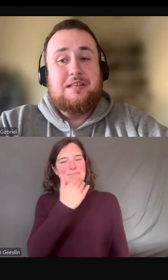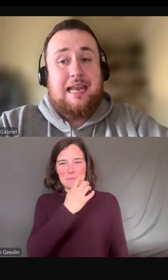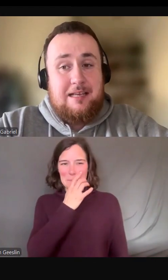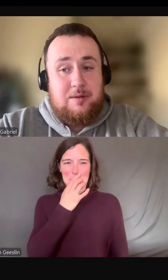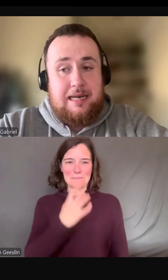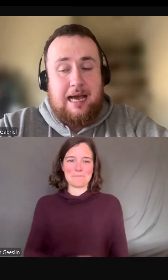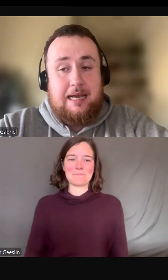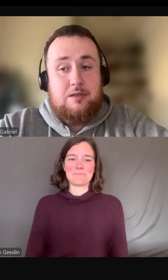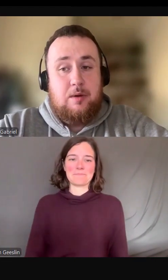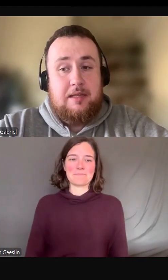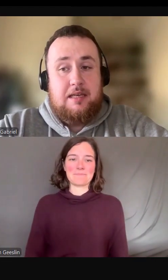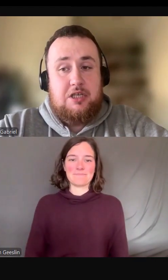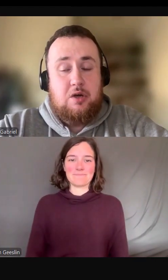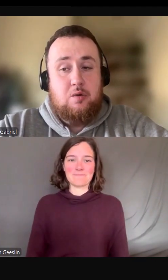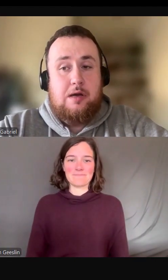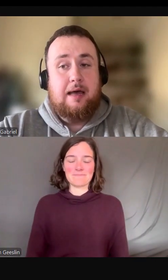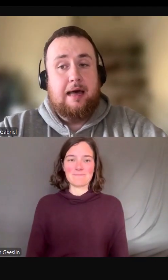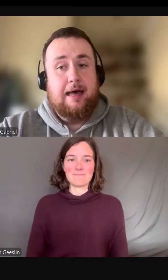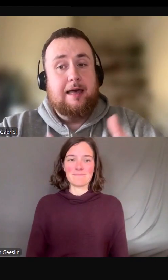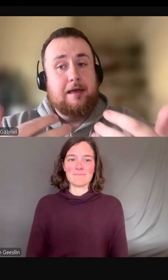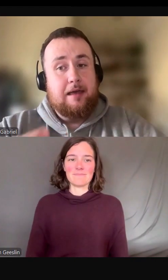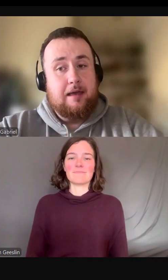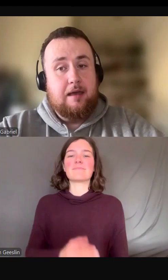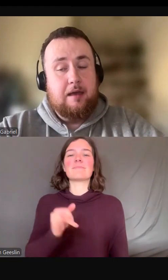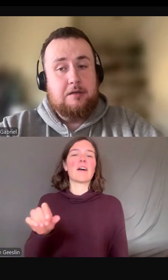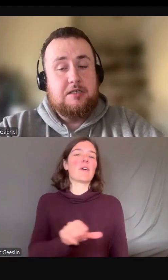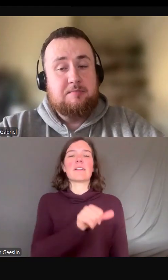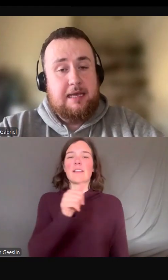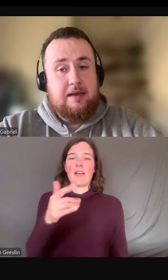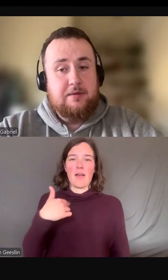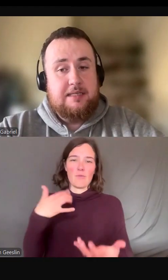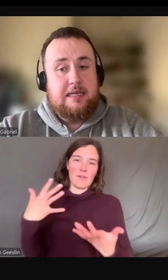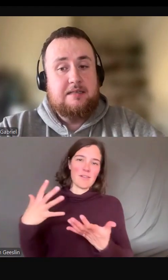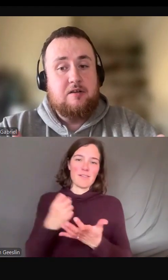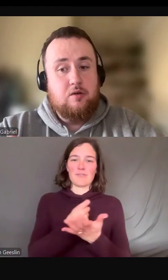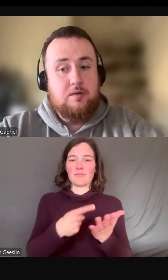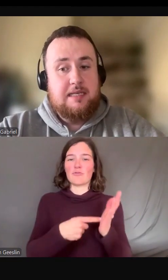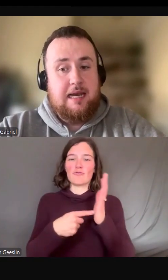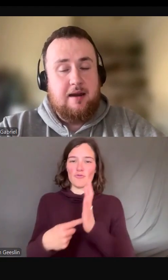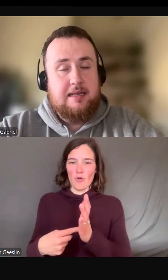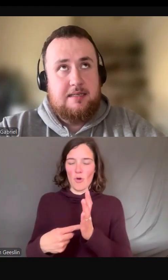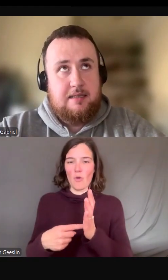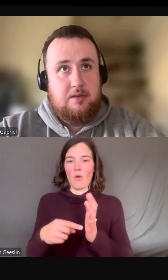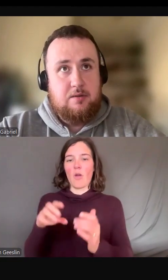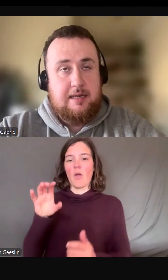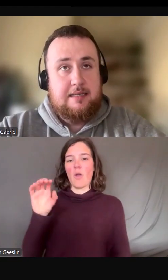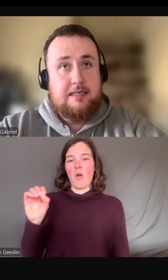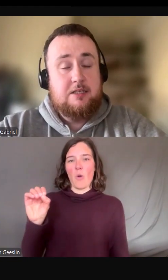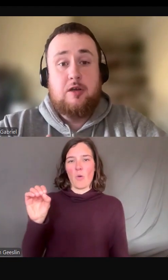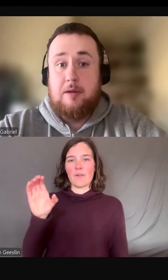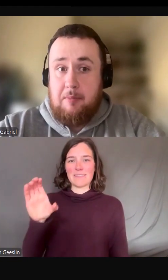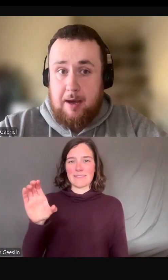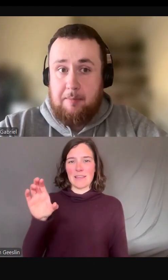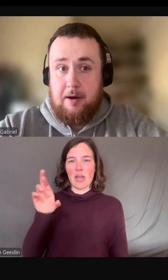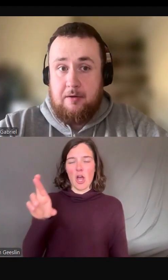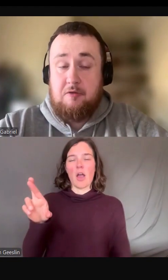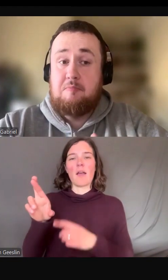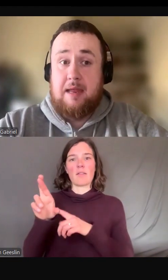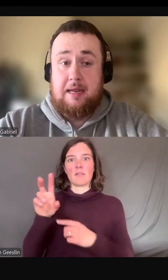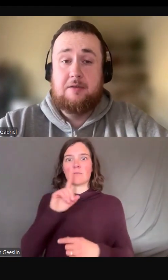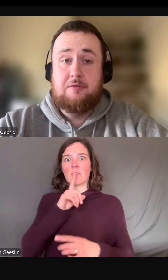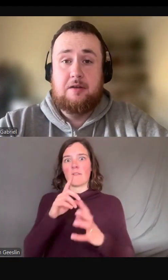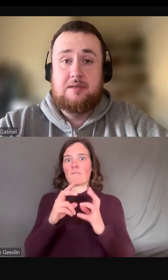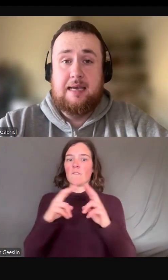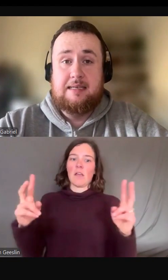So the next one I just wanted to show, just speaking of this, is our OCR. And this is a tool that is extremely popular for